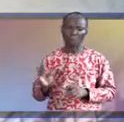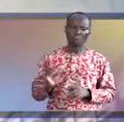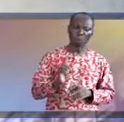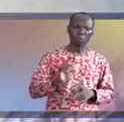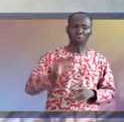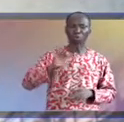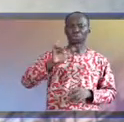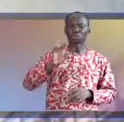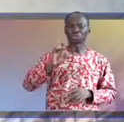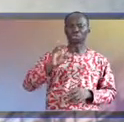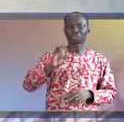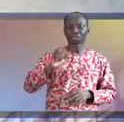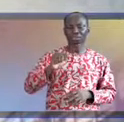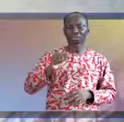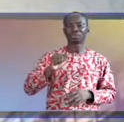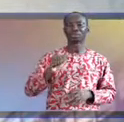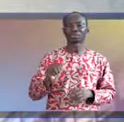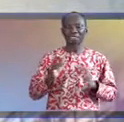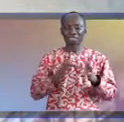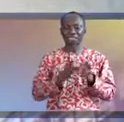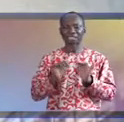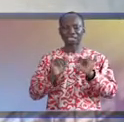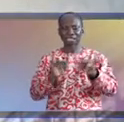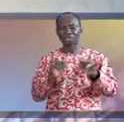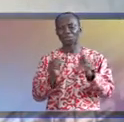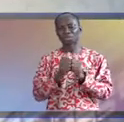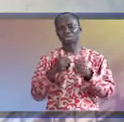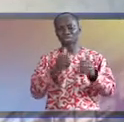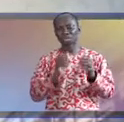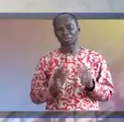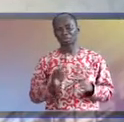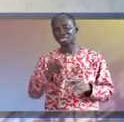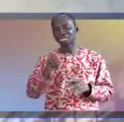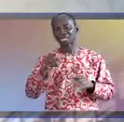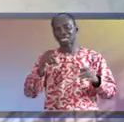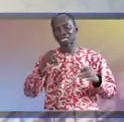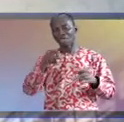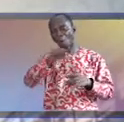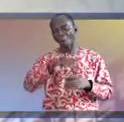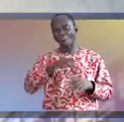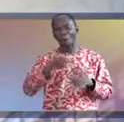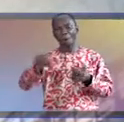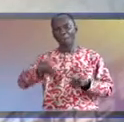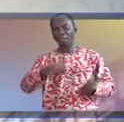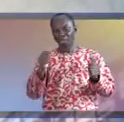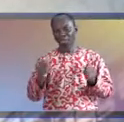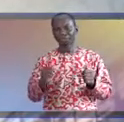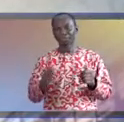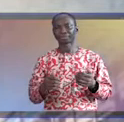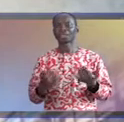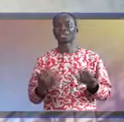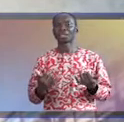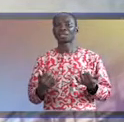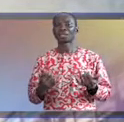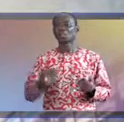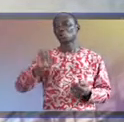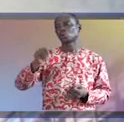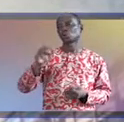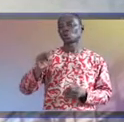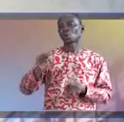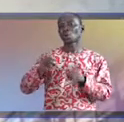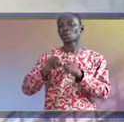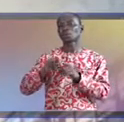and there he remained with them and baptized. Now John was baptizing